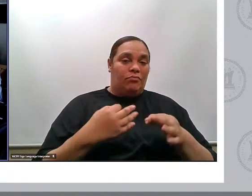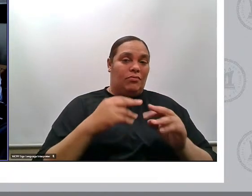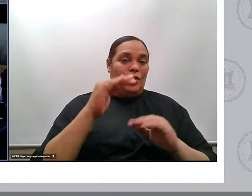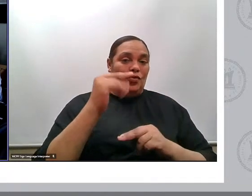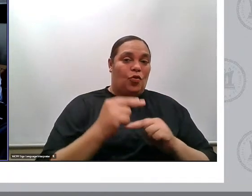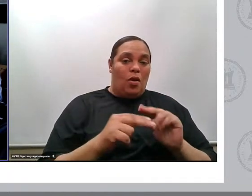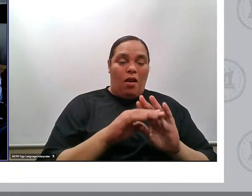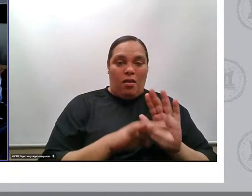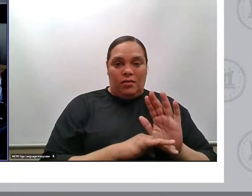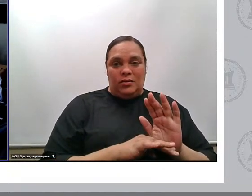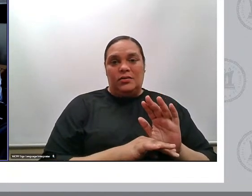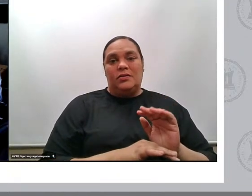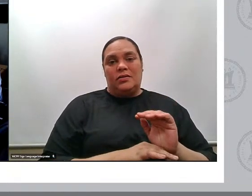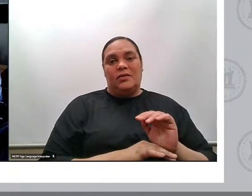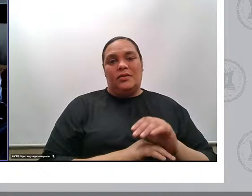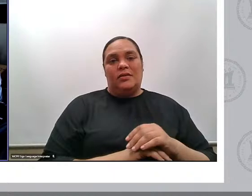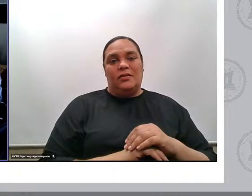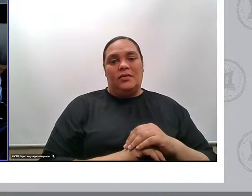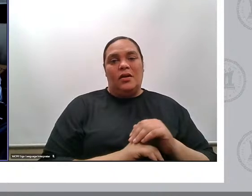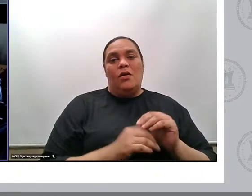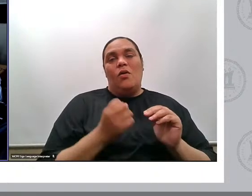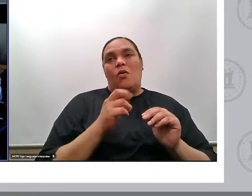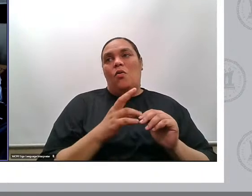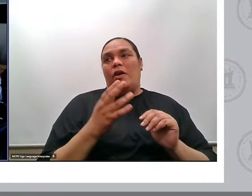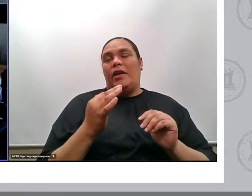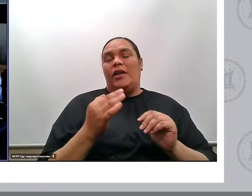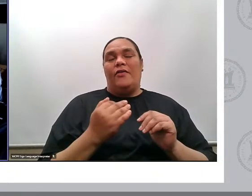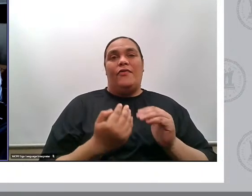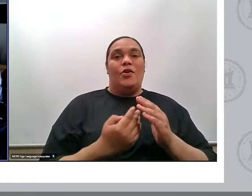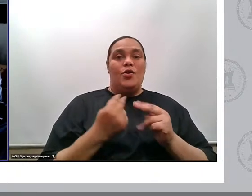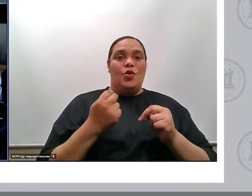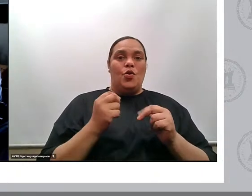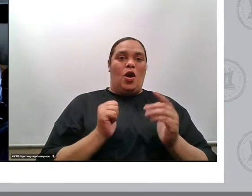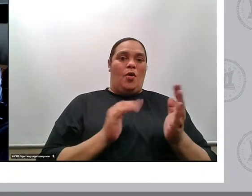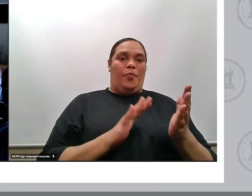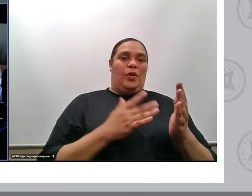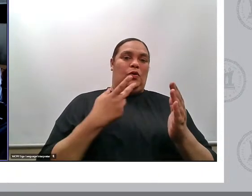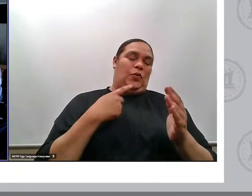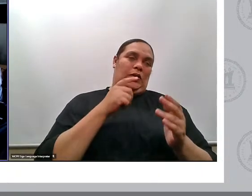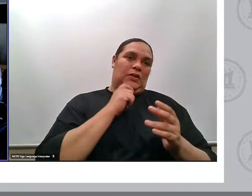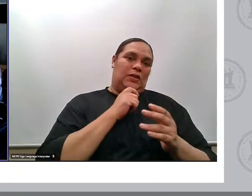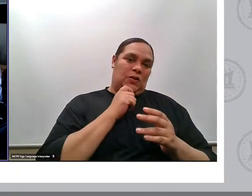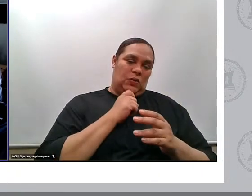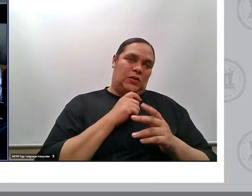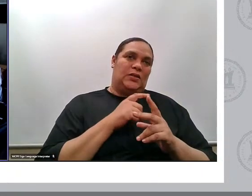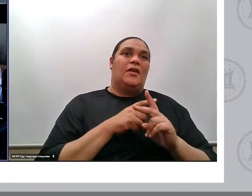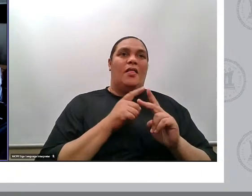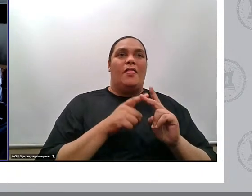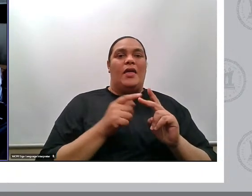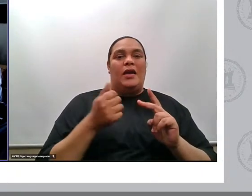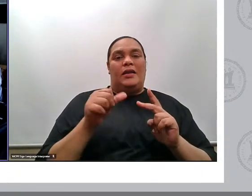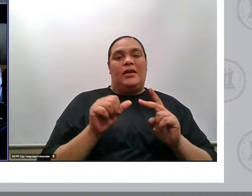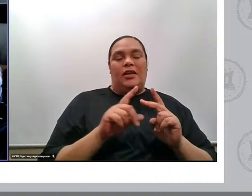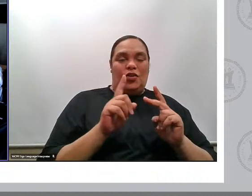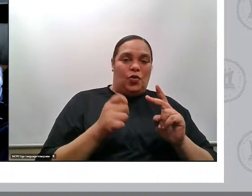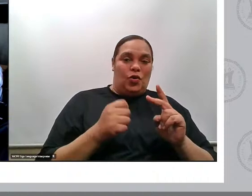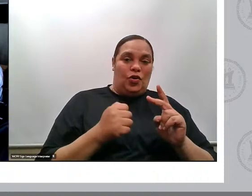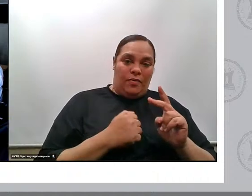shortlisting. Or whether a new approach was used. Then my next